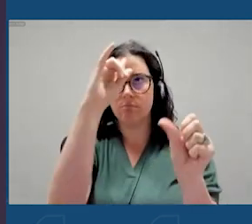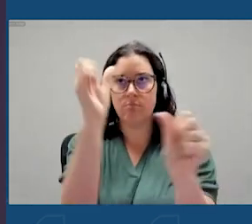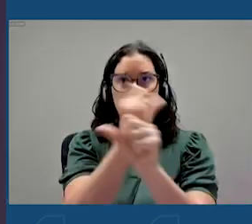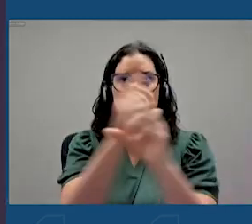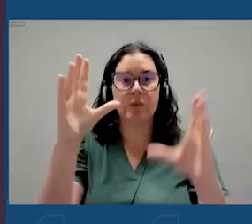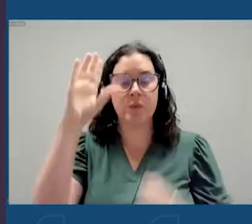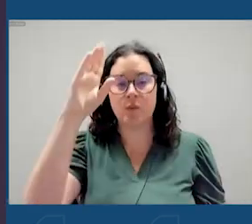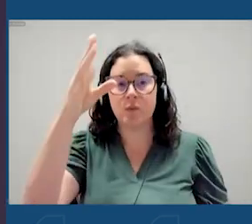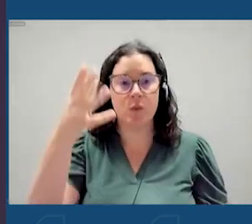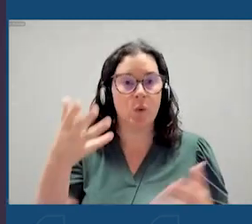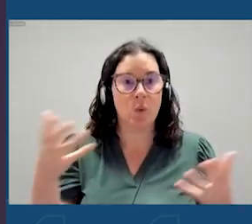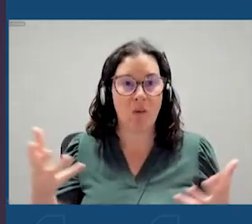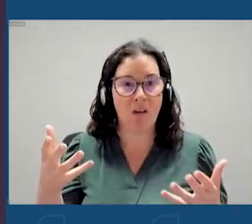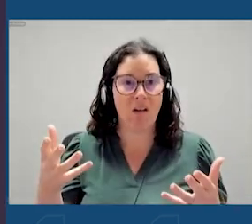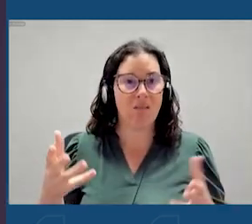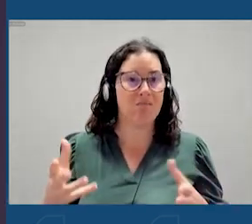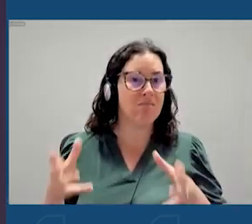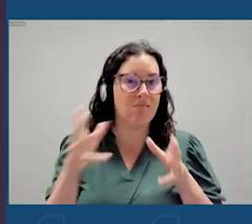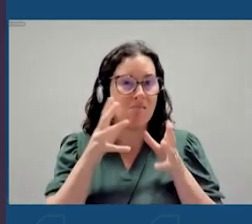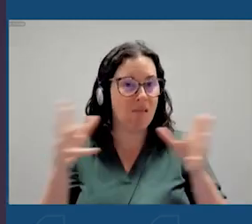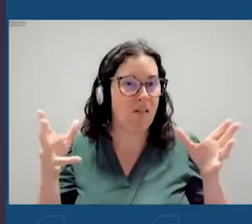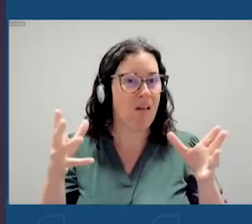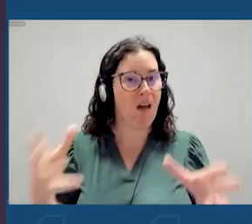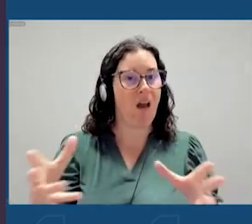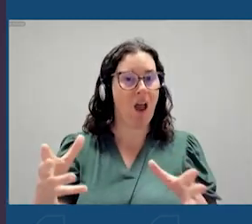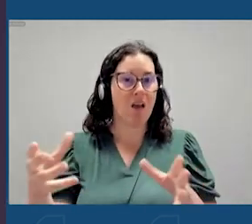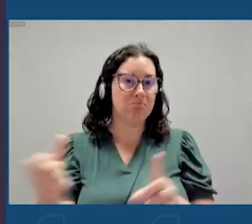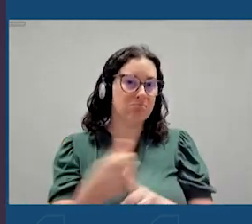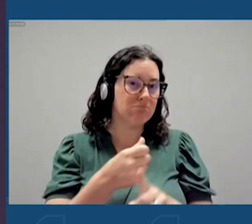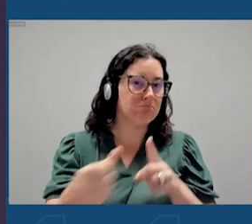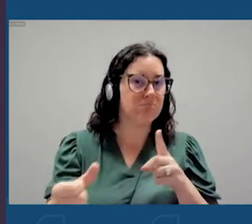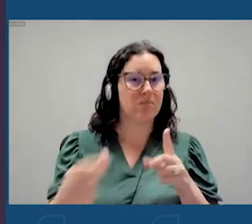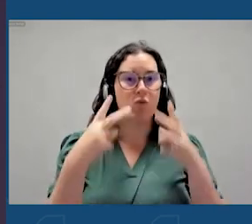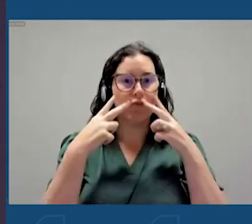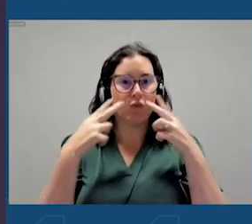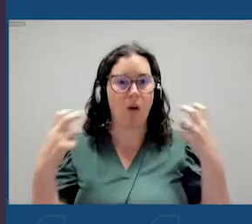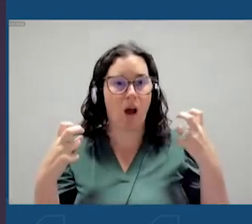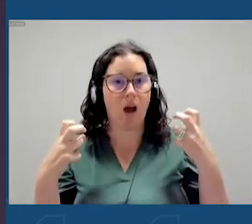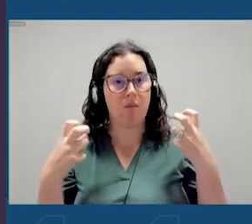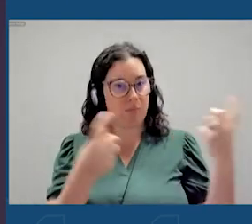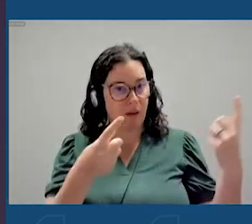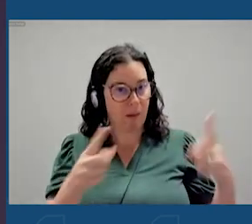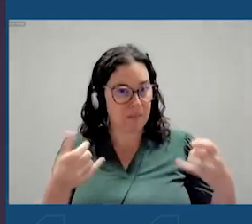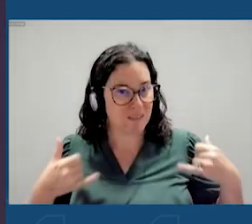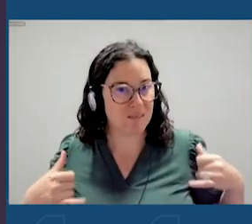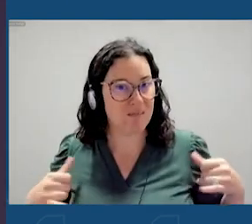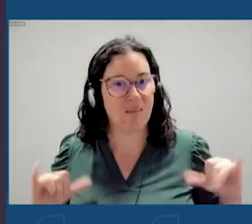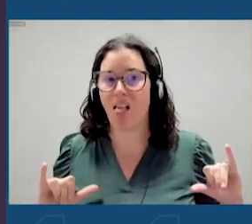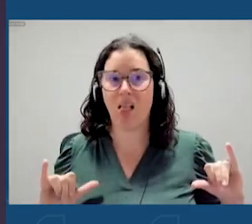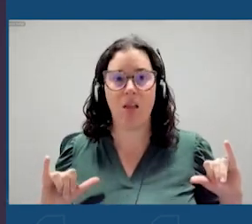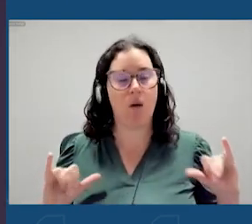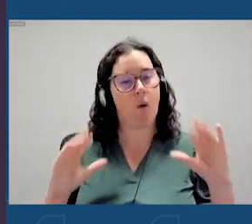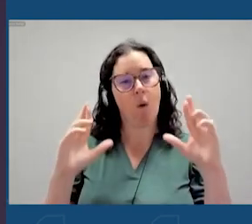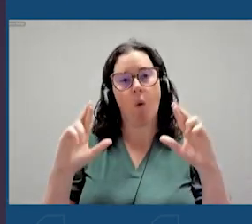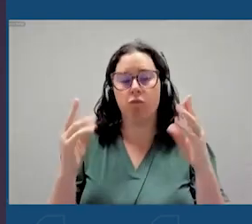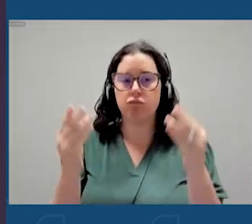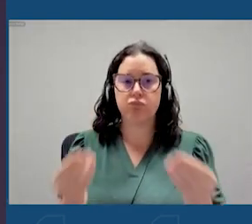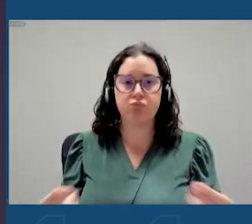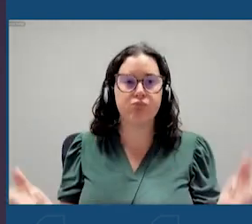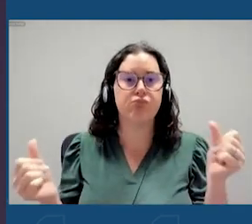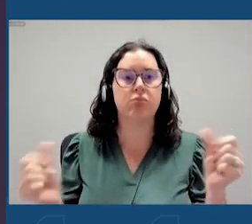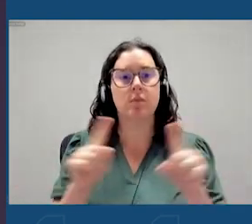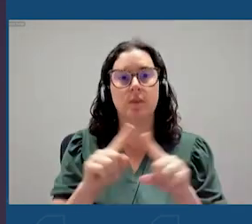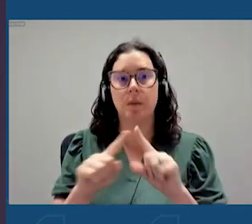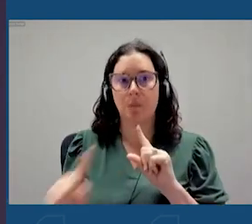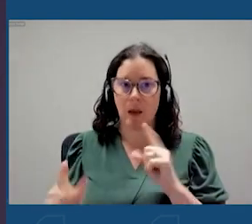where hate crimes are no longer part of society. But until that day, we must continue to rise up and find every